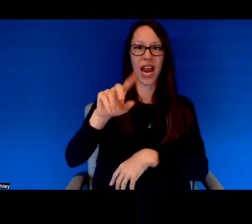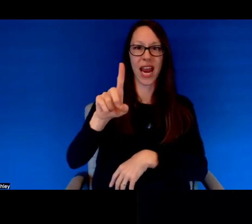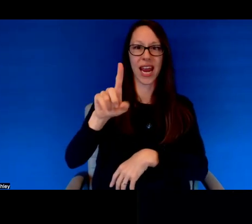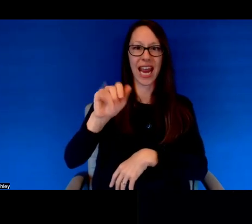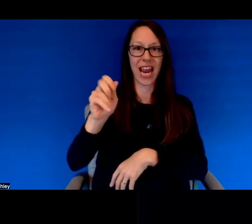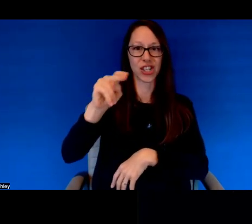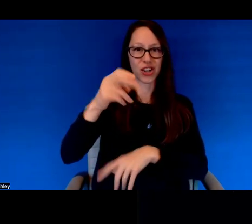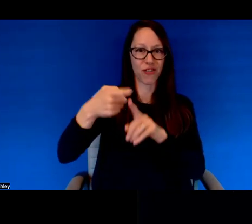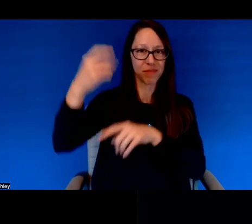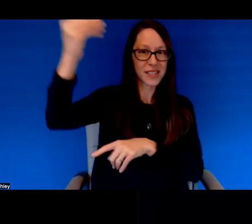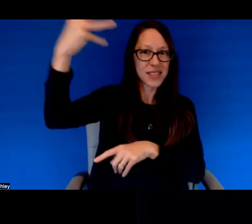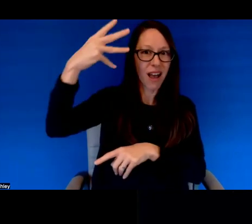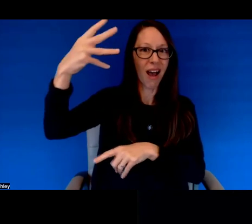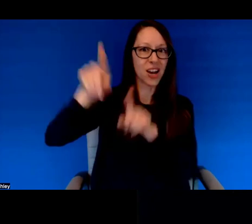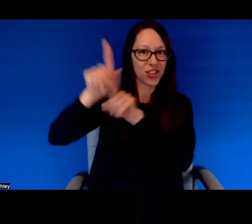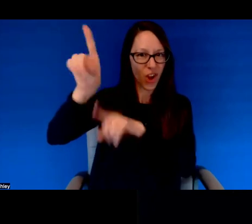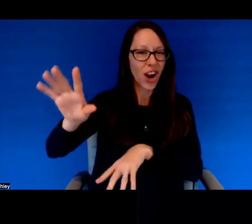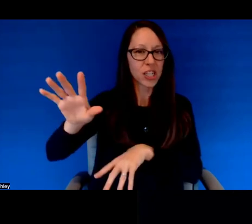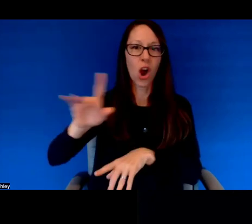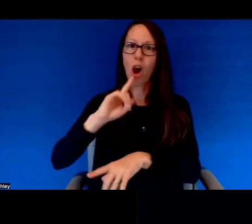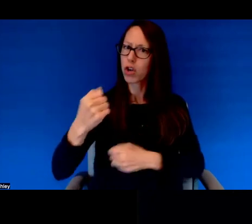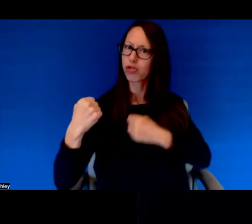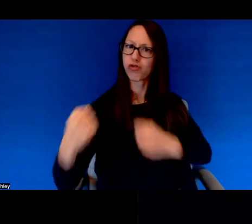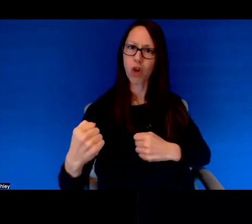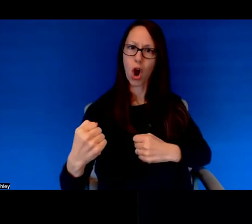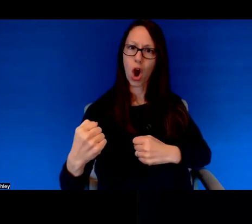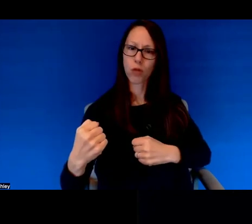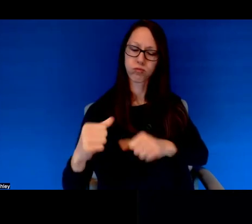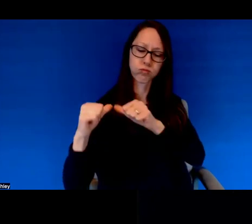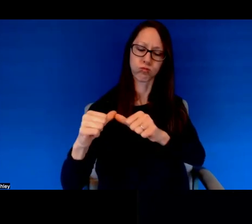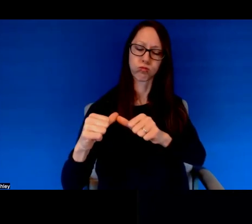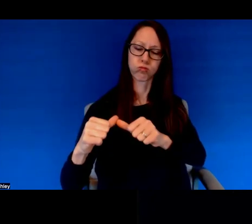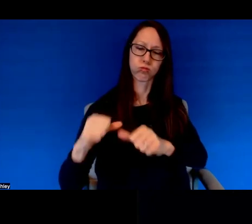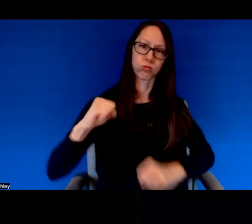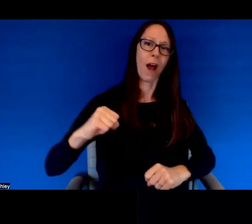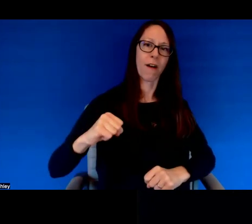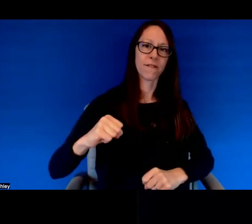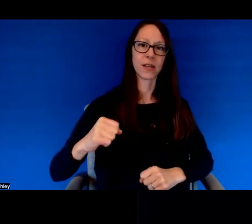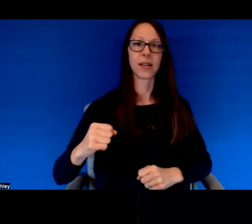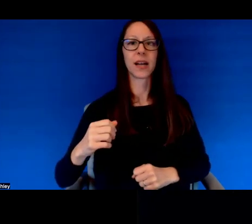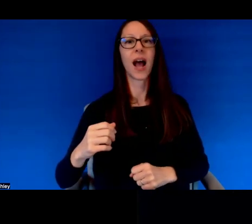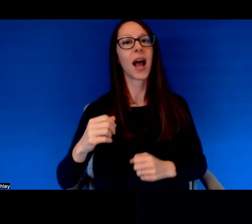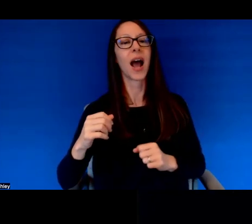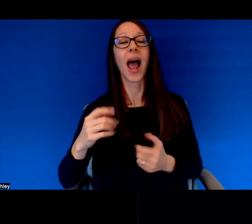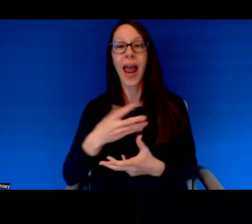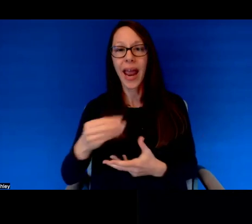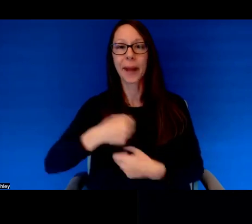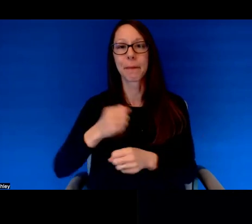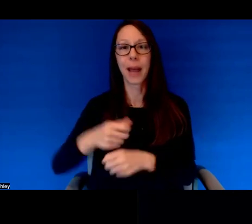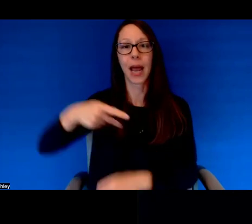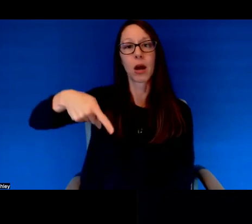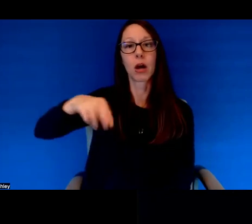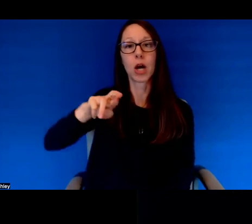top of that, they're really, really hardy. They're good at being stressed out, and they create a protein because we need to